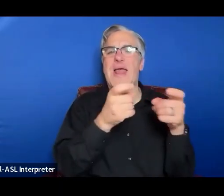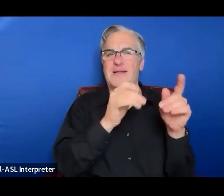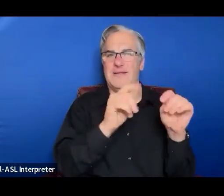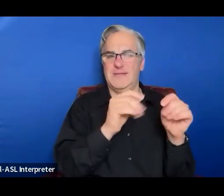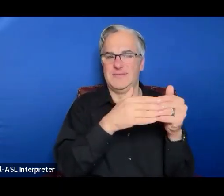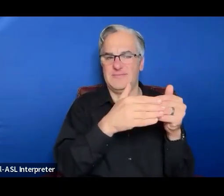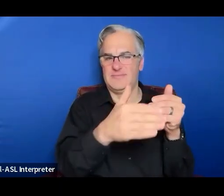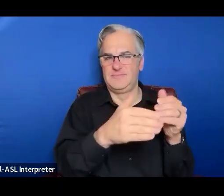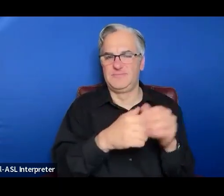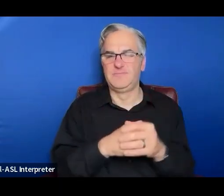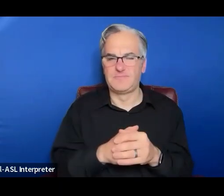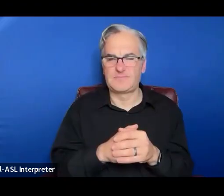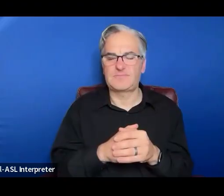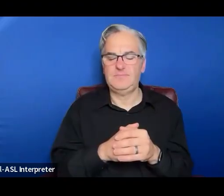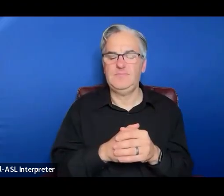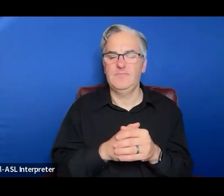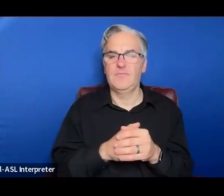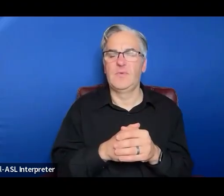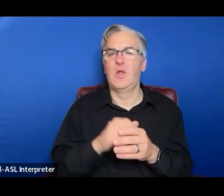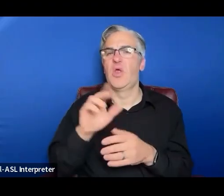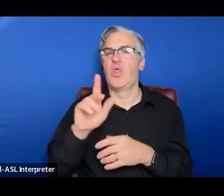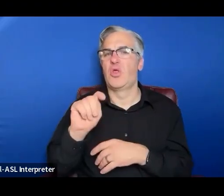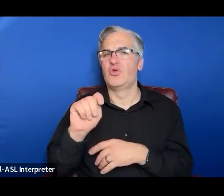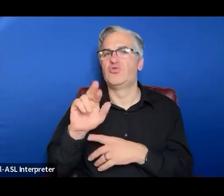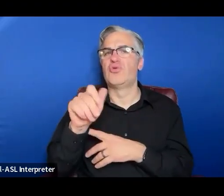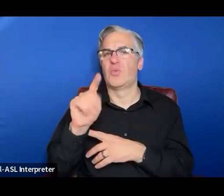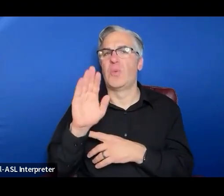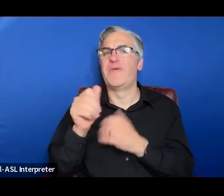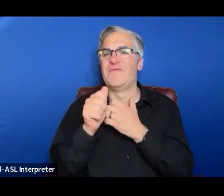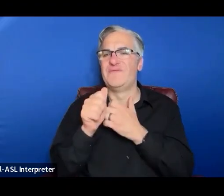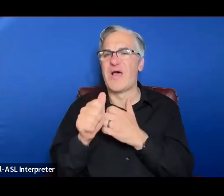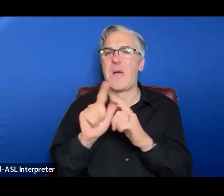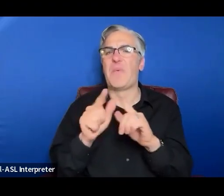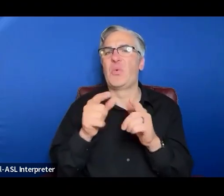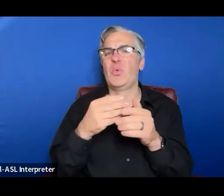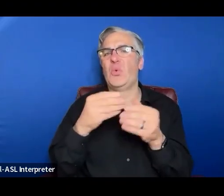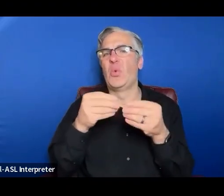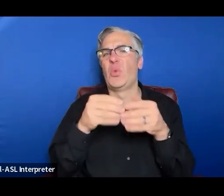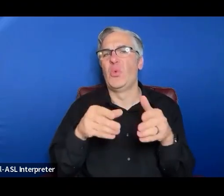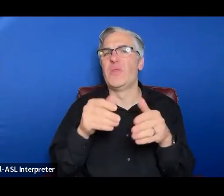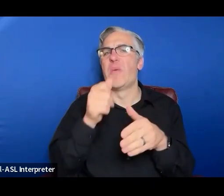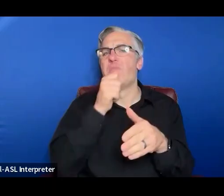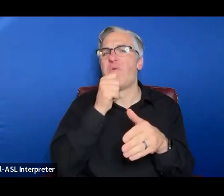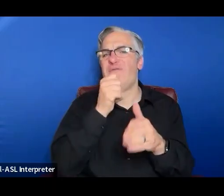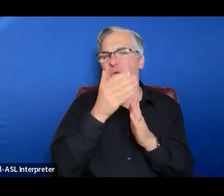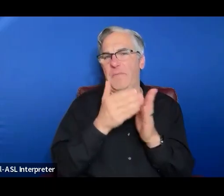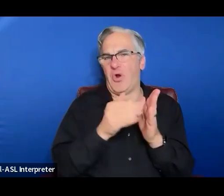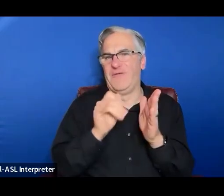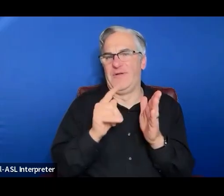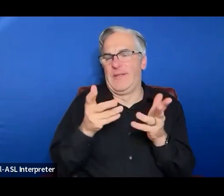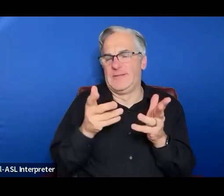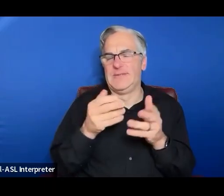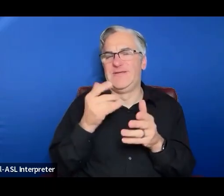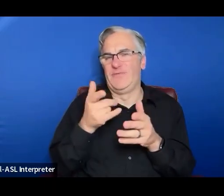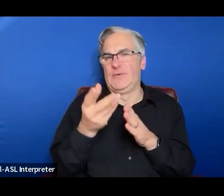but you lost the privacy part of it if you don't have all the assets into the trust before you die.